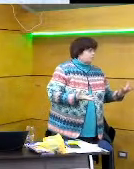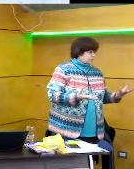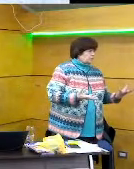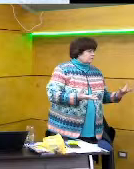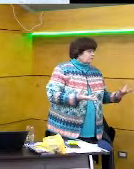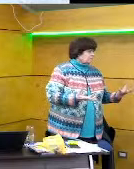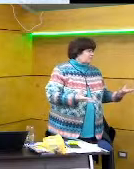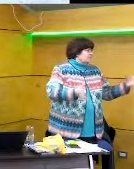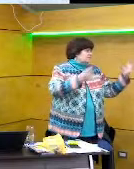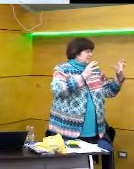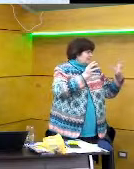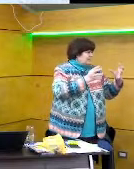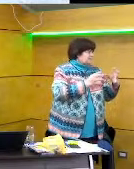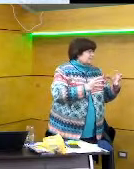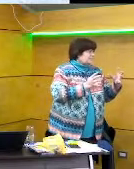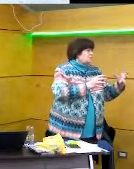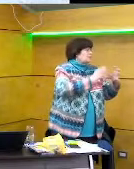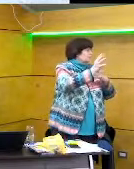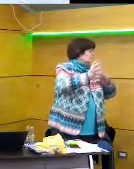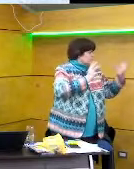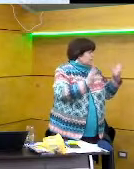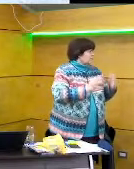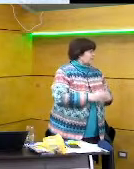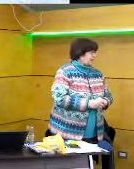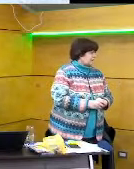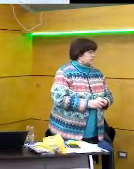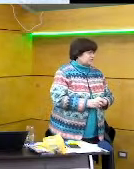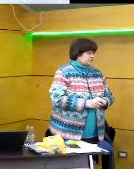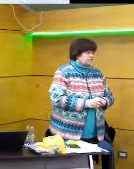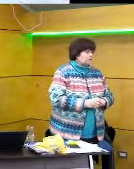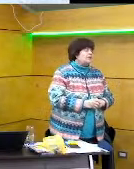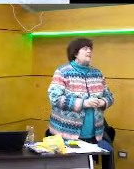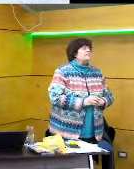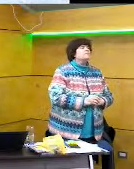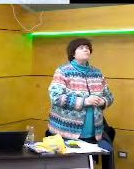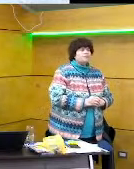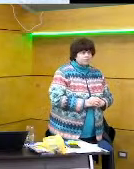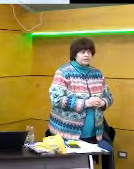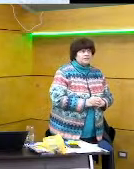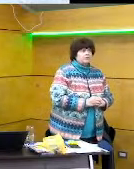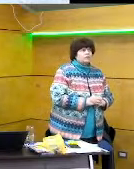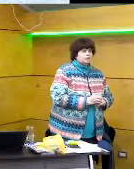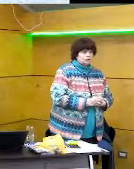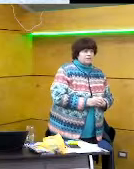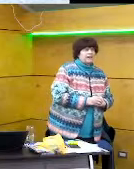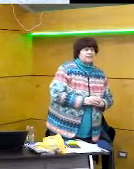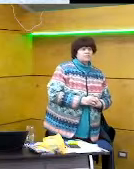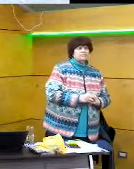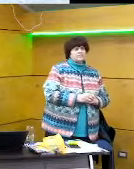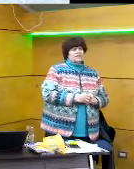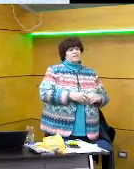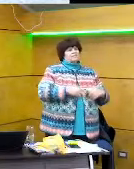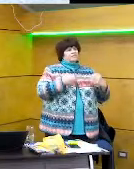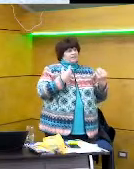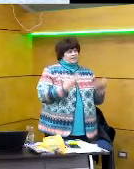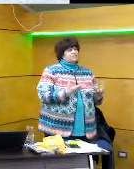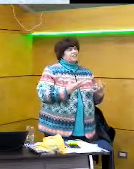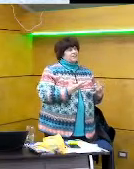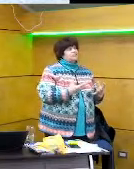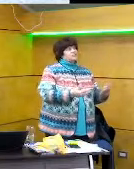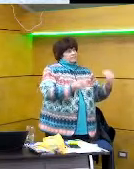too liberal. Because it's a team effort with all the averaging. So it's a very good